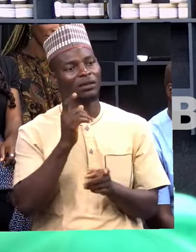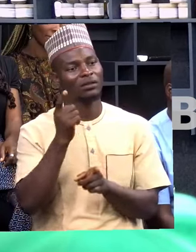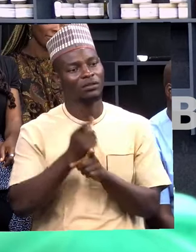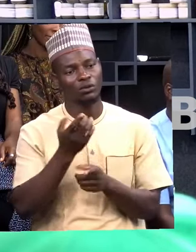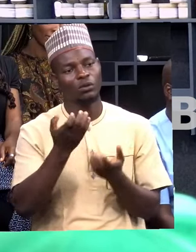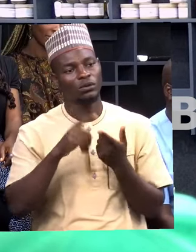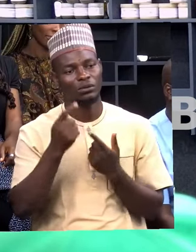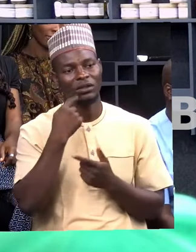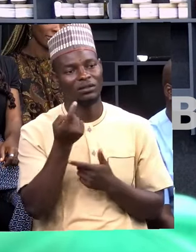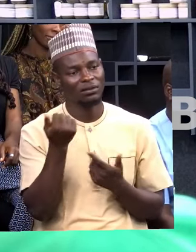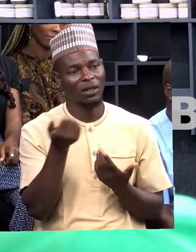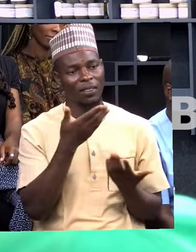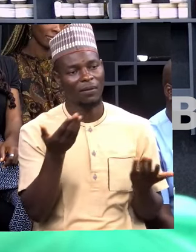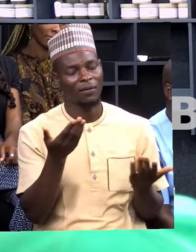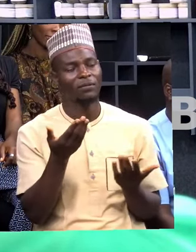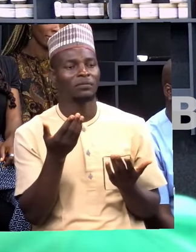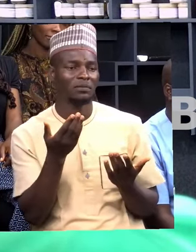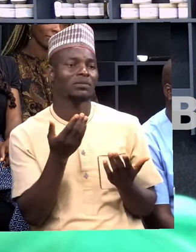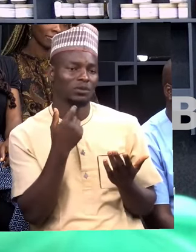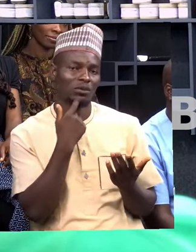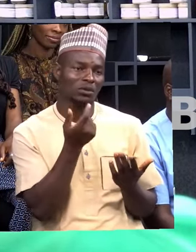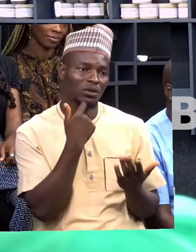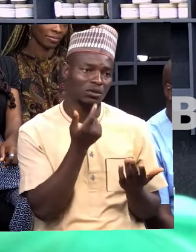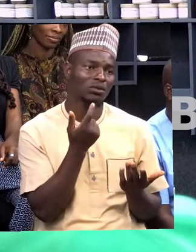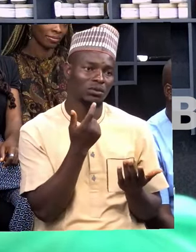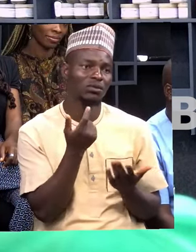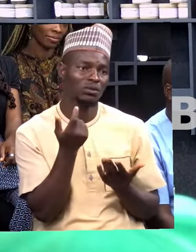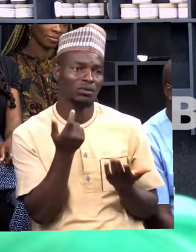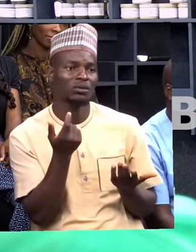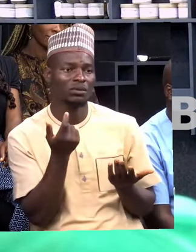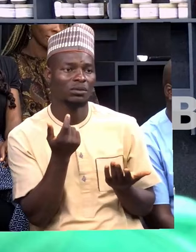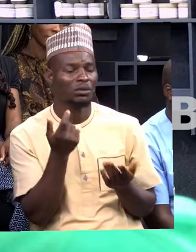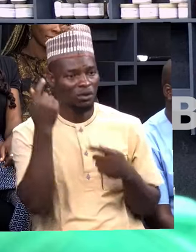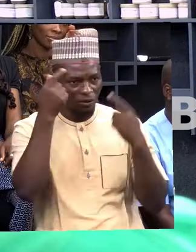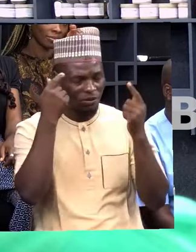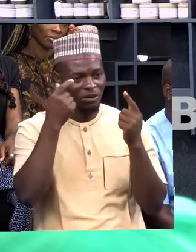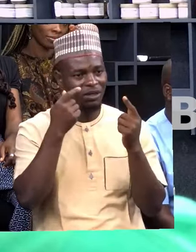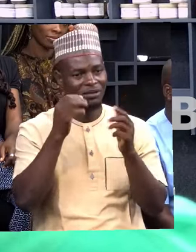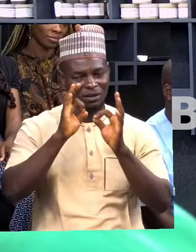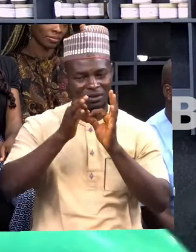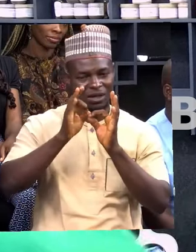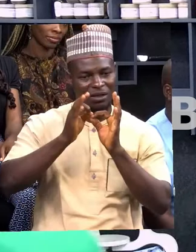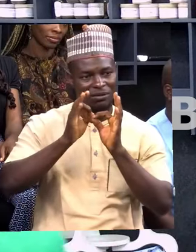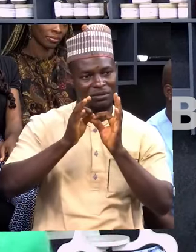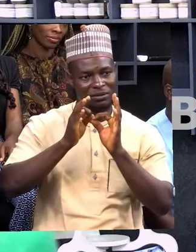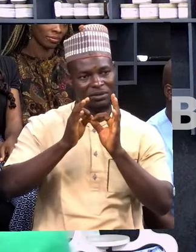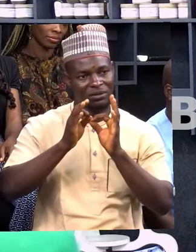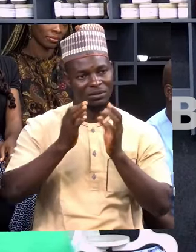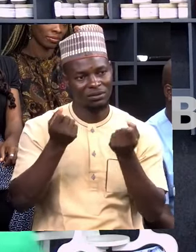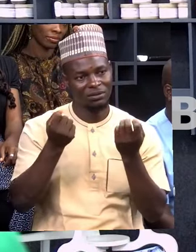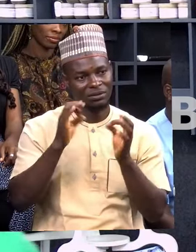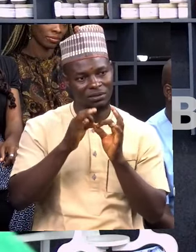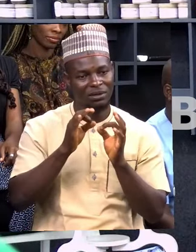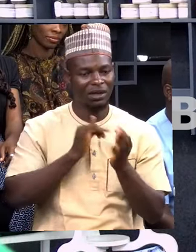you, ordinary Amen, say I beg. Concerning the sign language interpreter, I don't know term